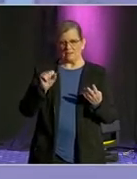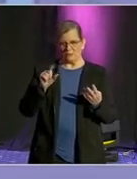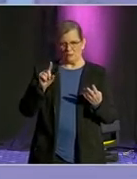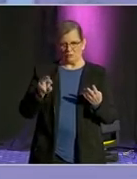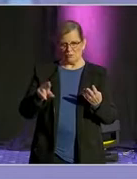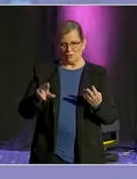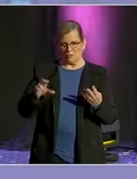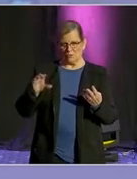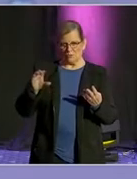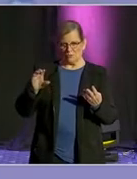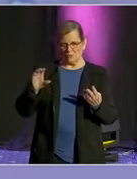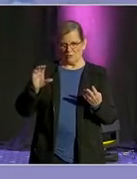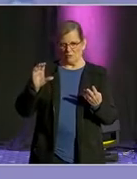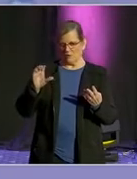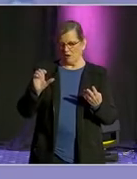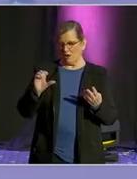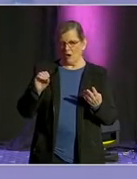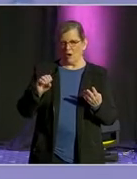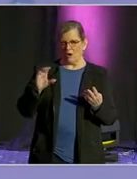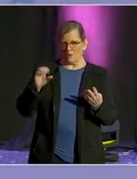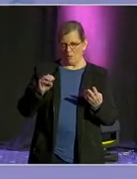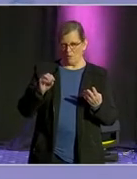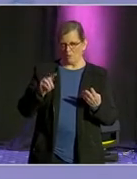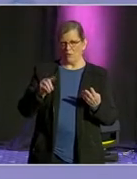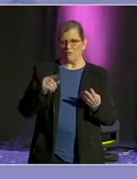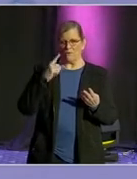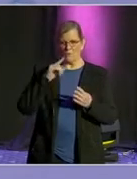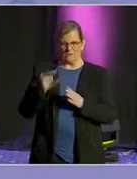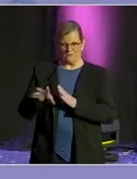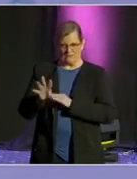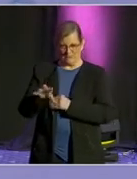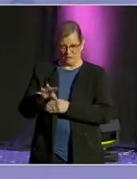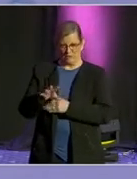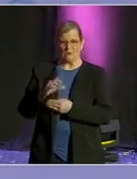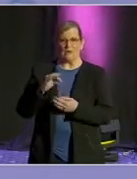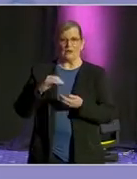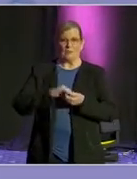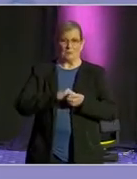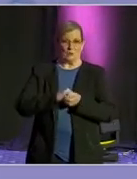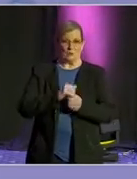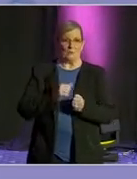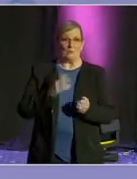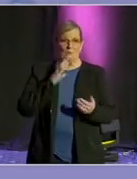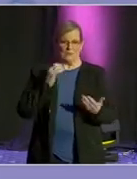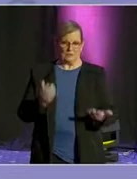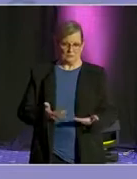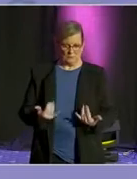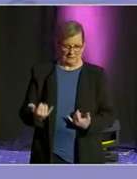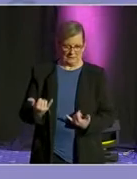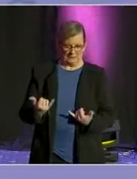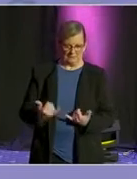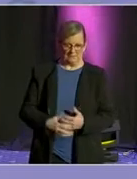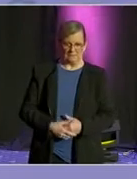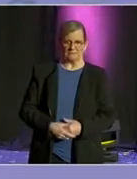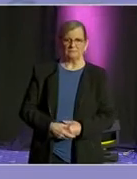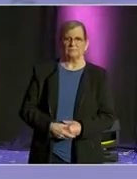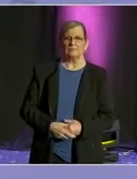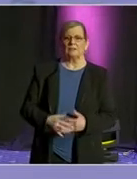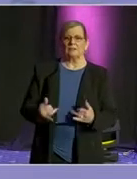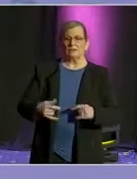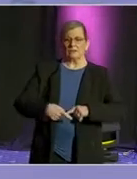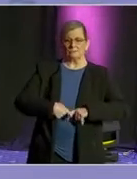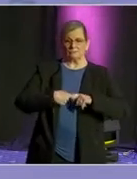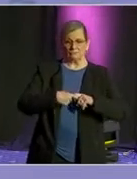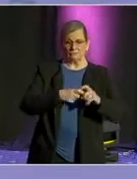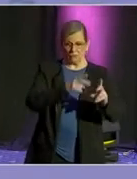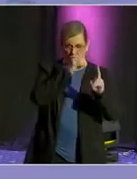a video message. On behalf of our board and staff, we'd like to take a moment to send our condolences to Mayor Bowser and her